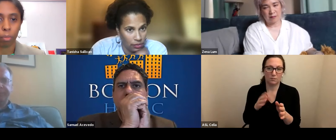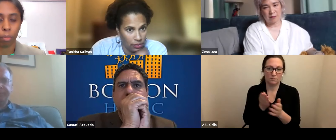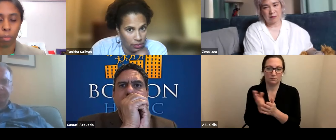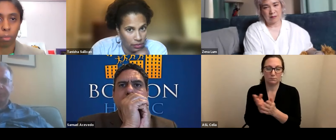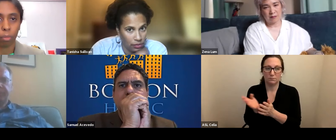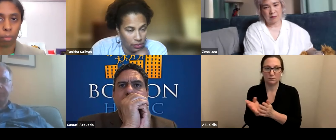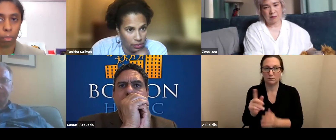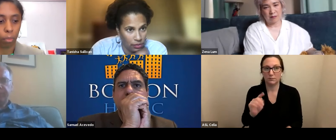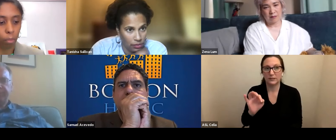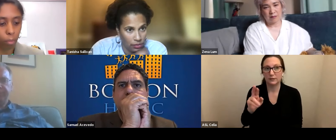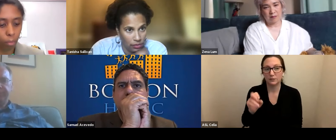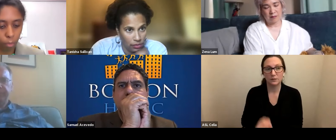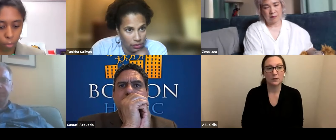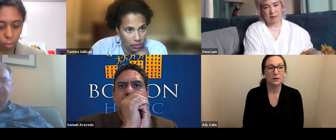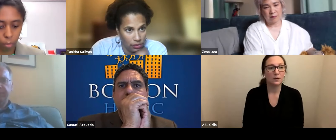Thank you.